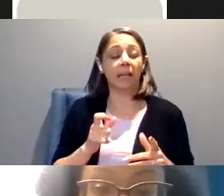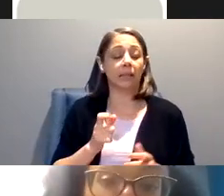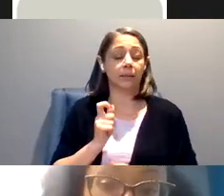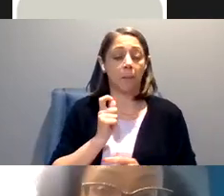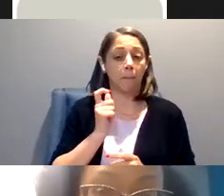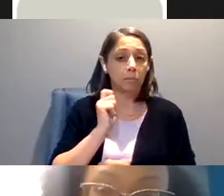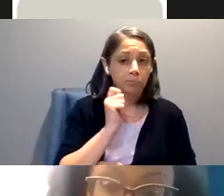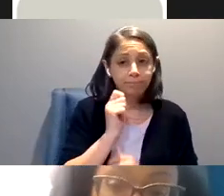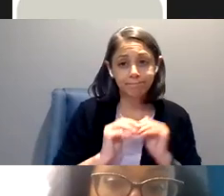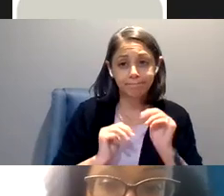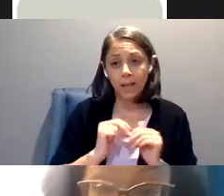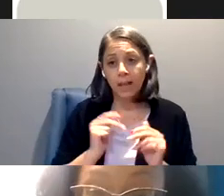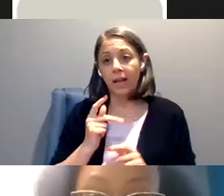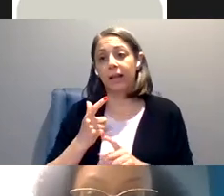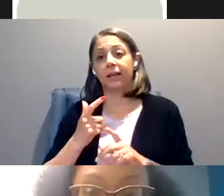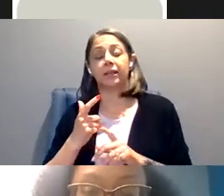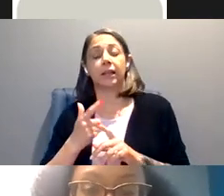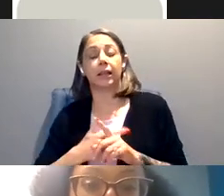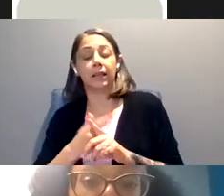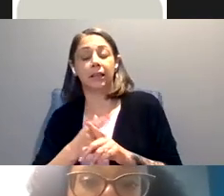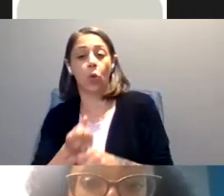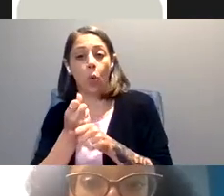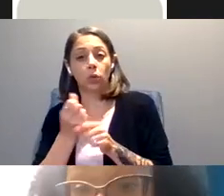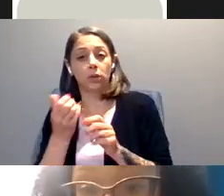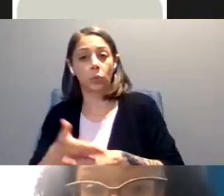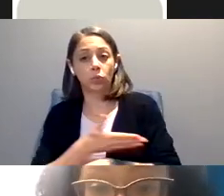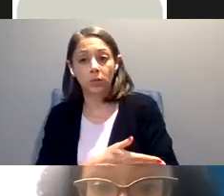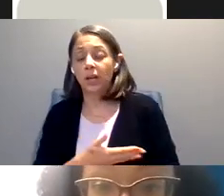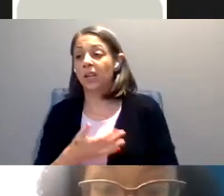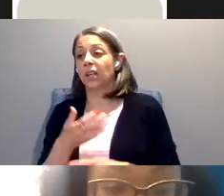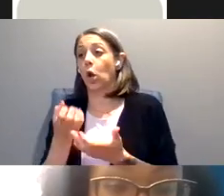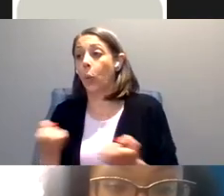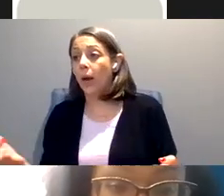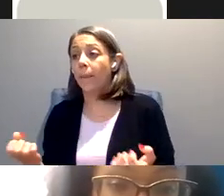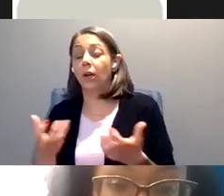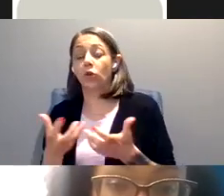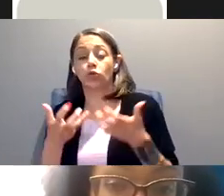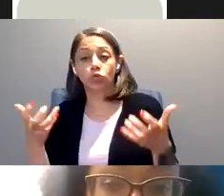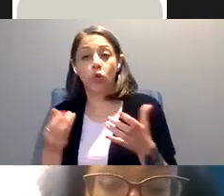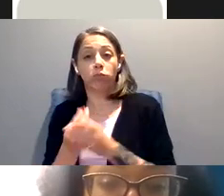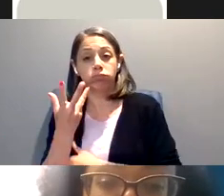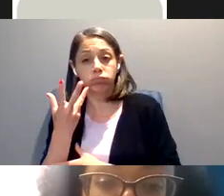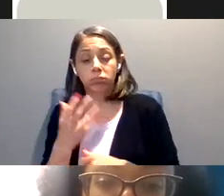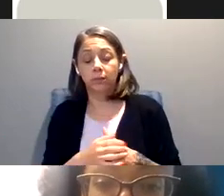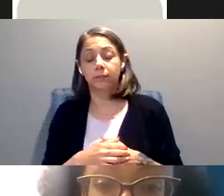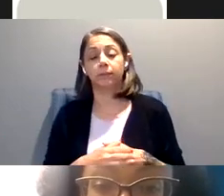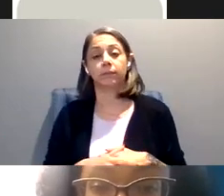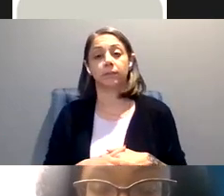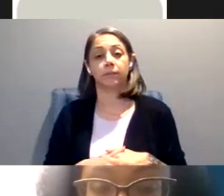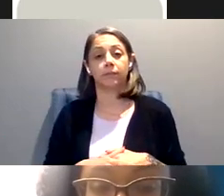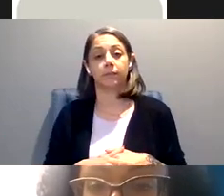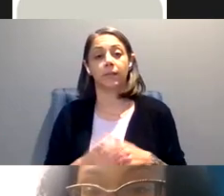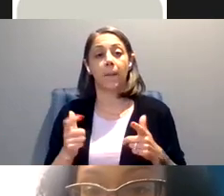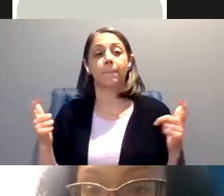do leasehold improvements, to might purchase equipment, to grow and to have working capital to hire folks. And then larger loans can